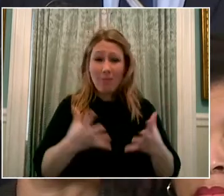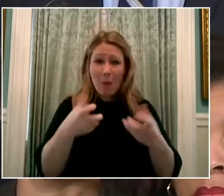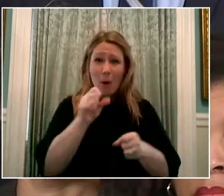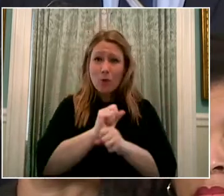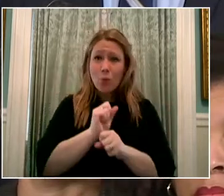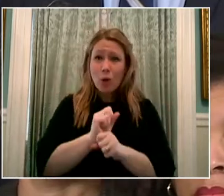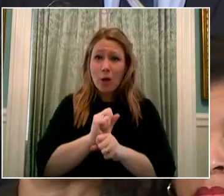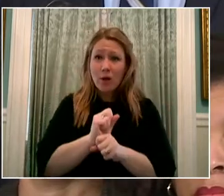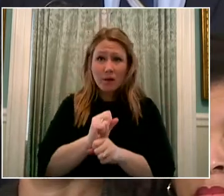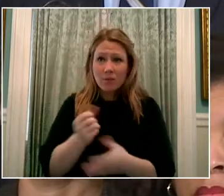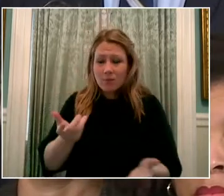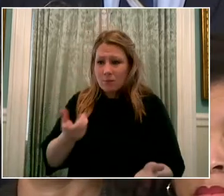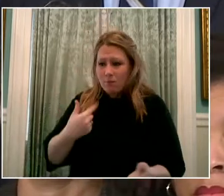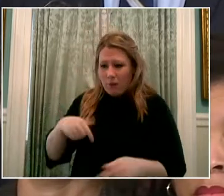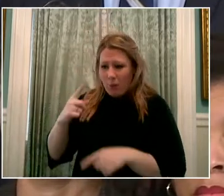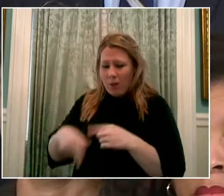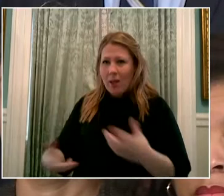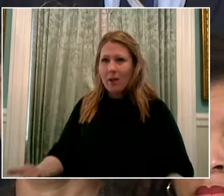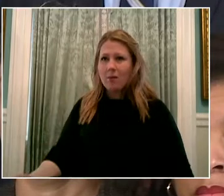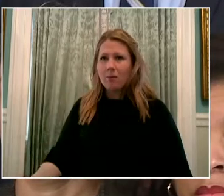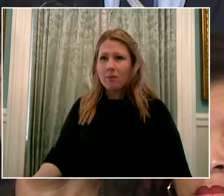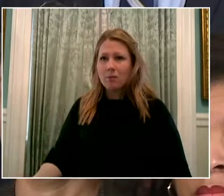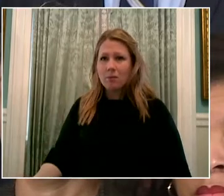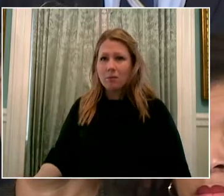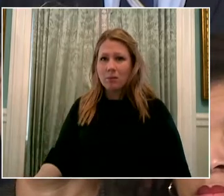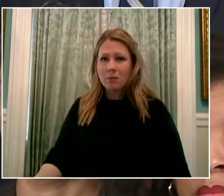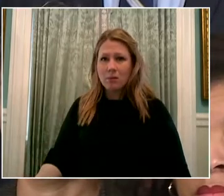real immigration reform because there's